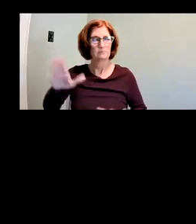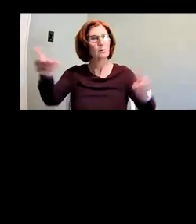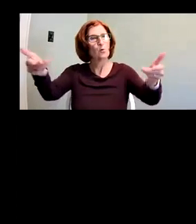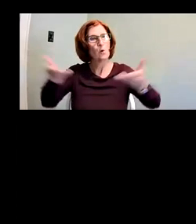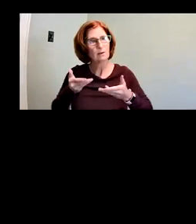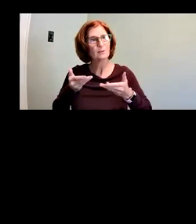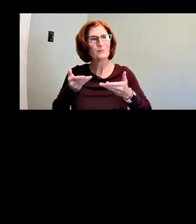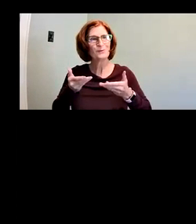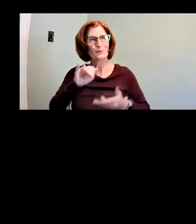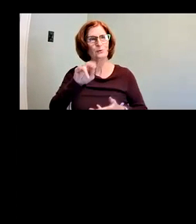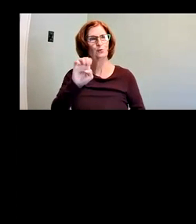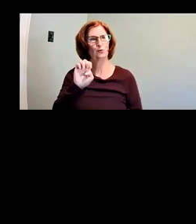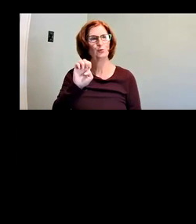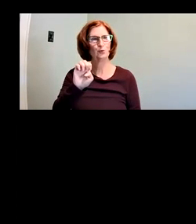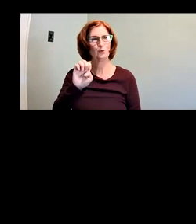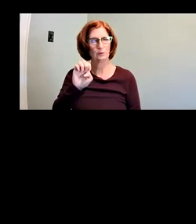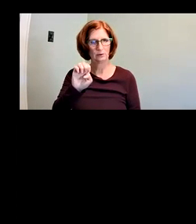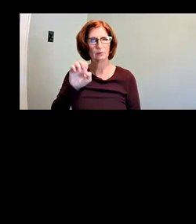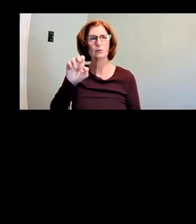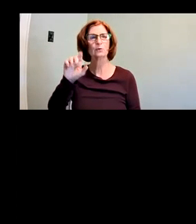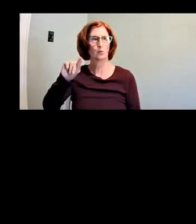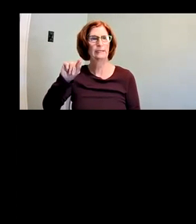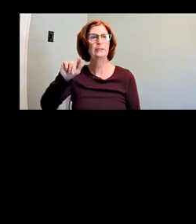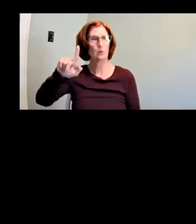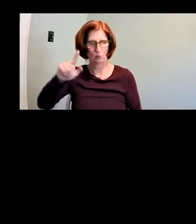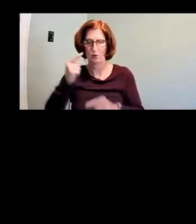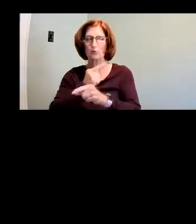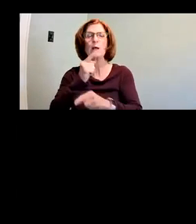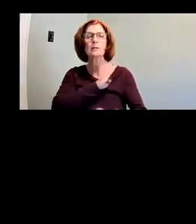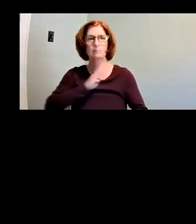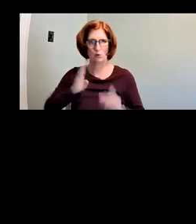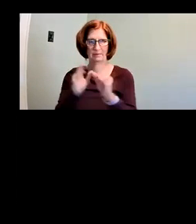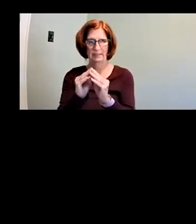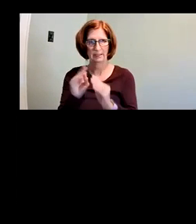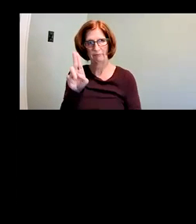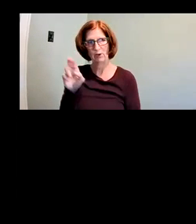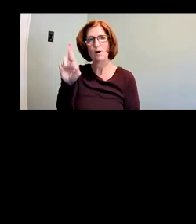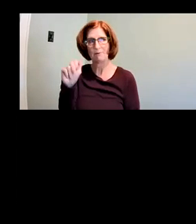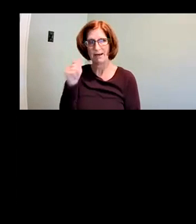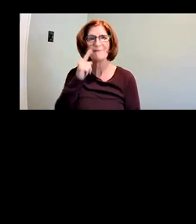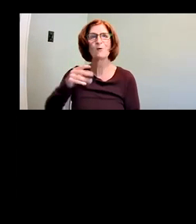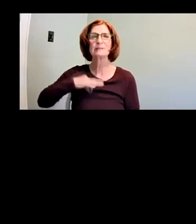the June 2021 regular board meeting of the Urban Redevelopment Authority of Pittsburgh.